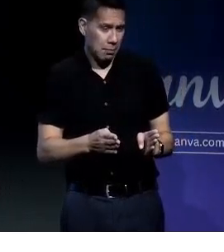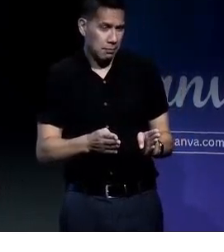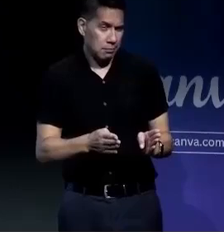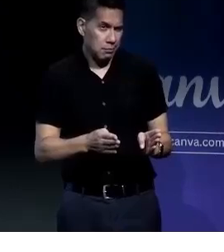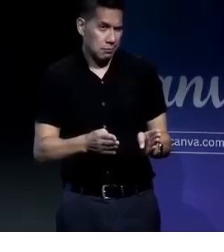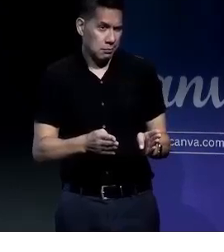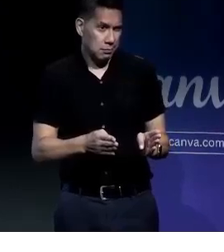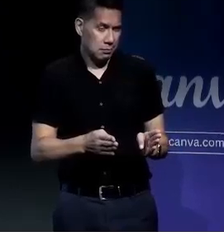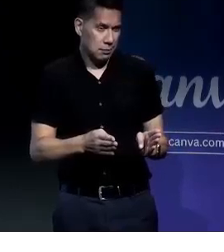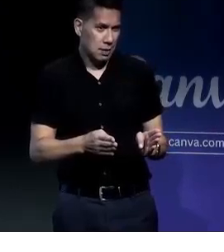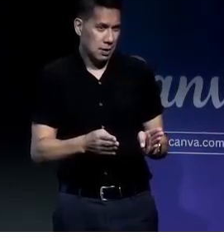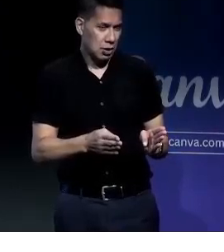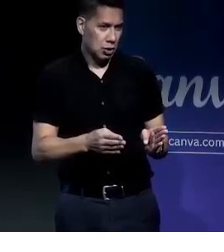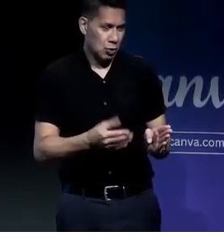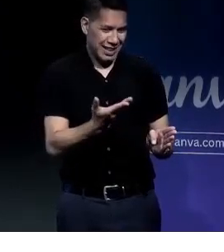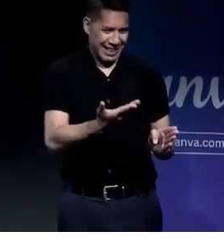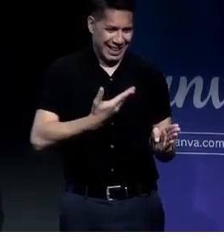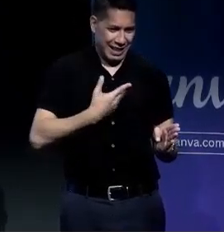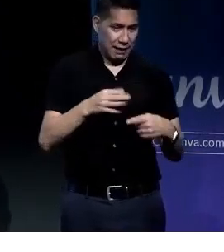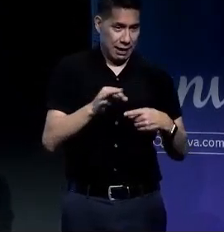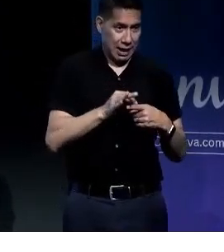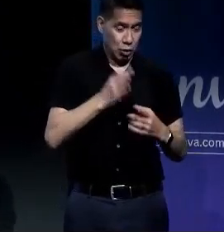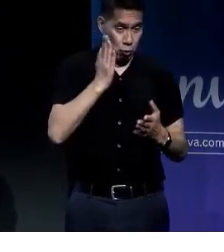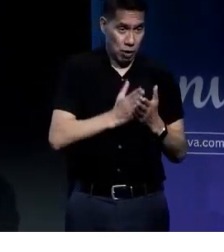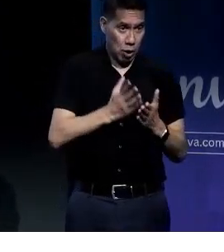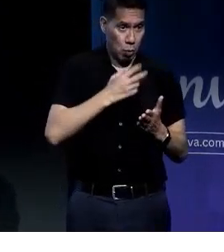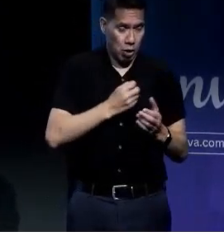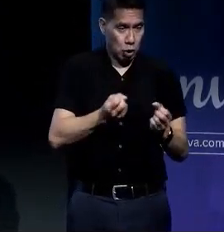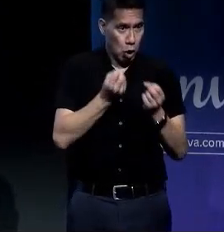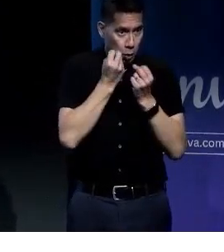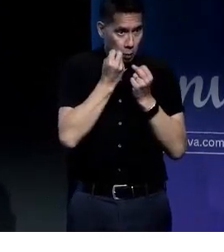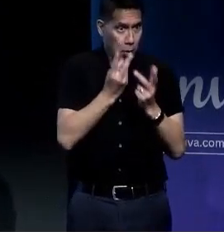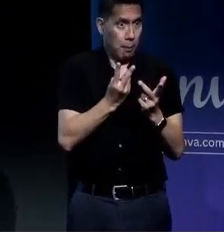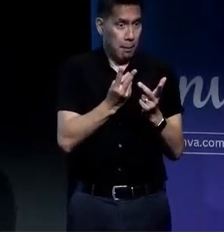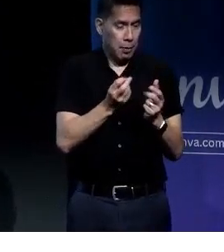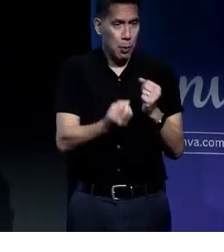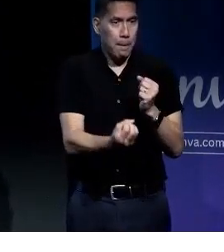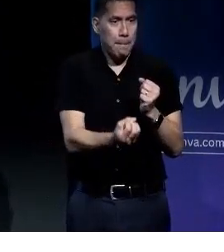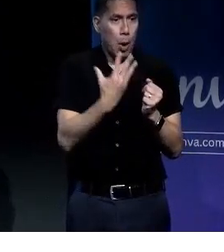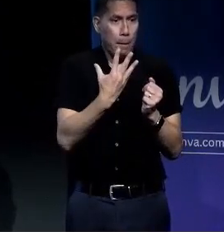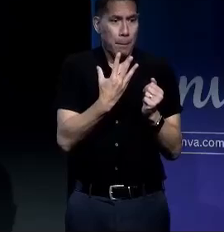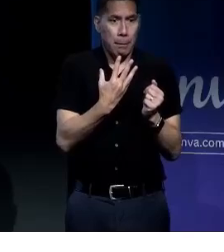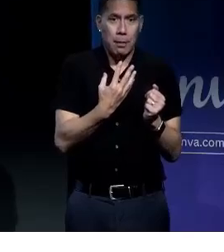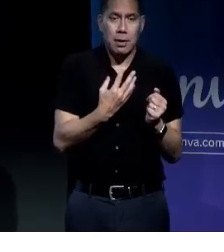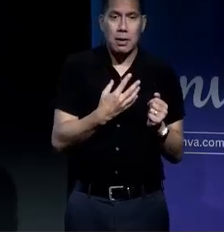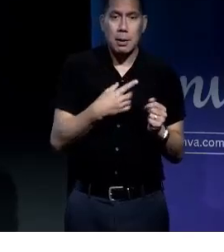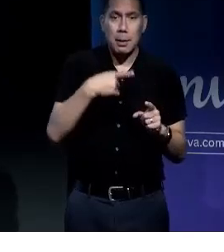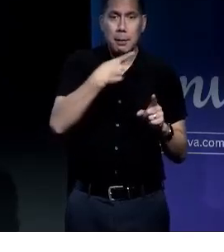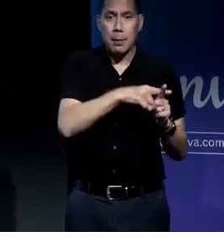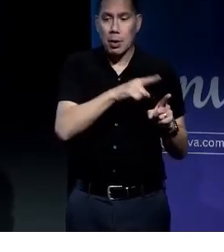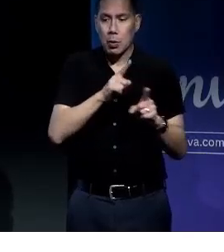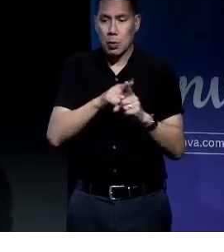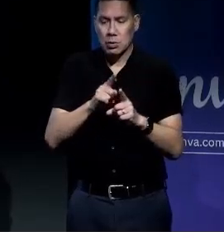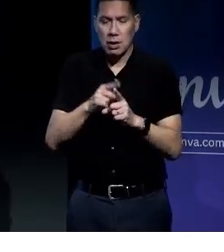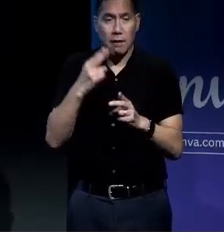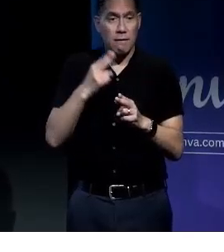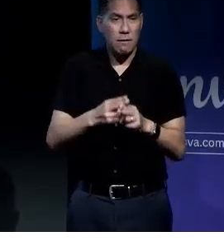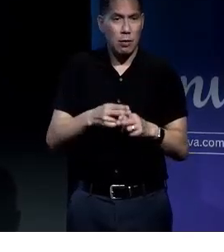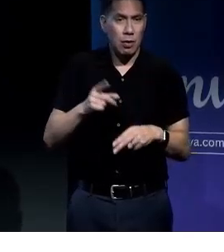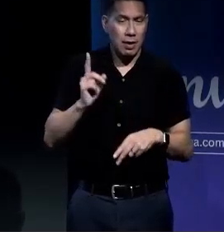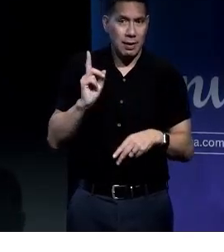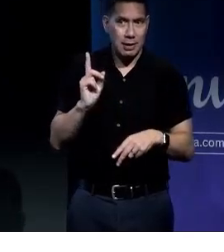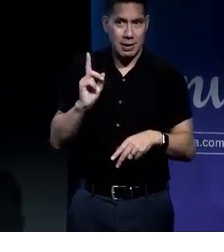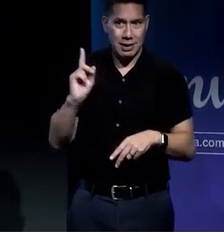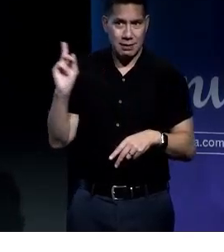to get colours for things that you really do want to highlight and pop. I also, in this, just for